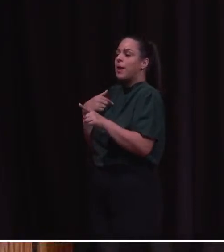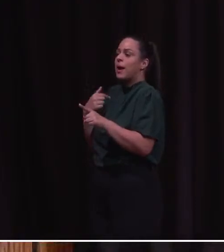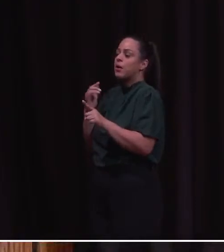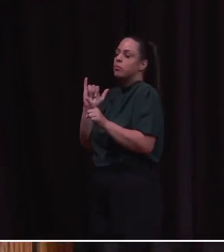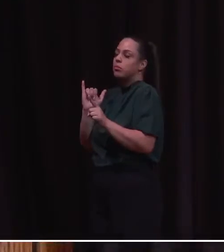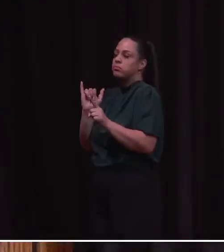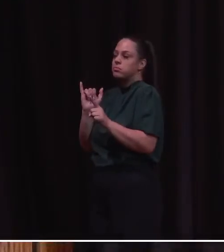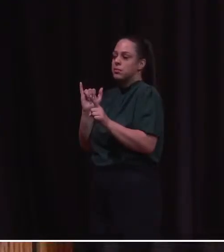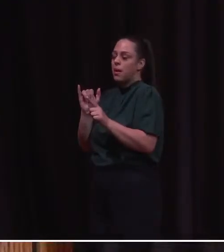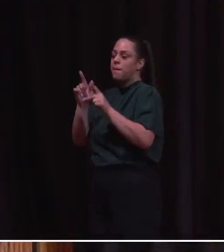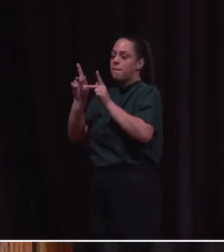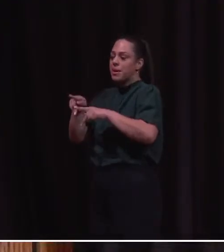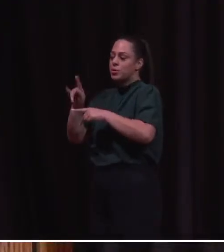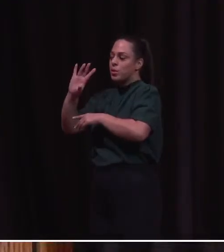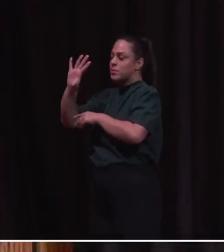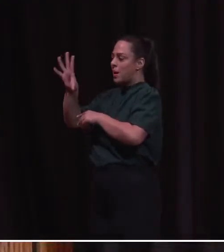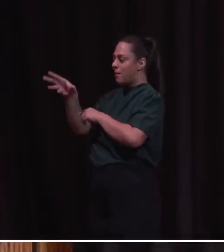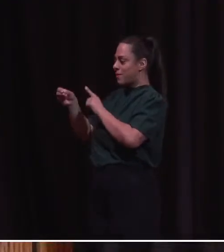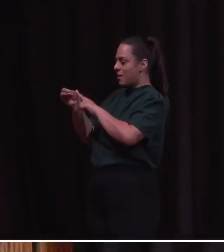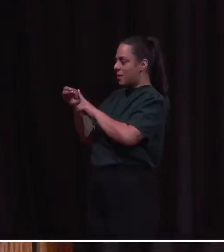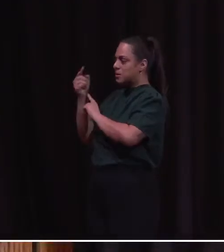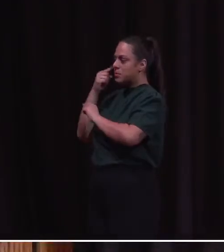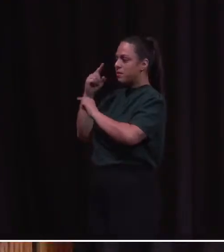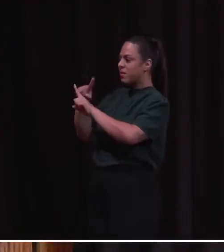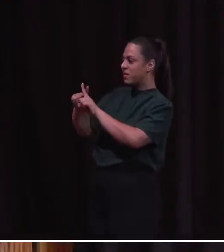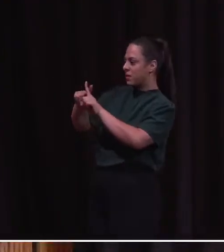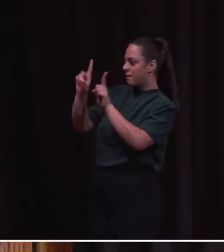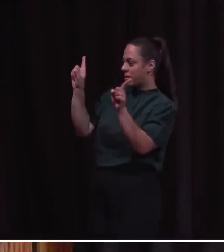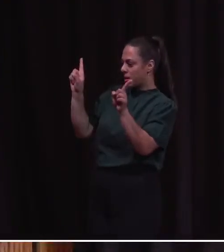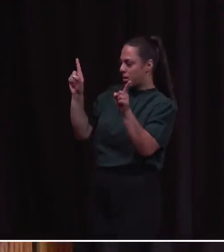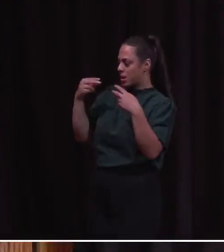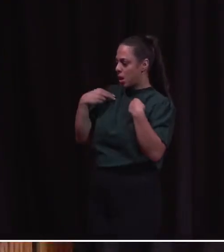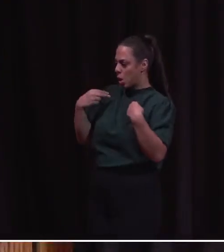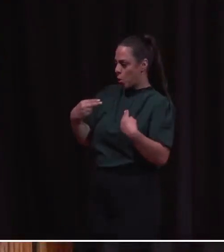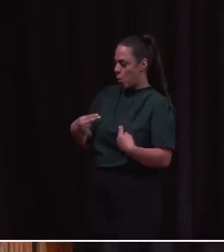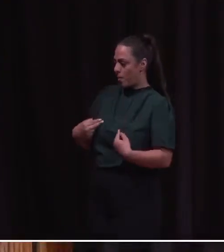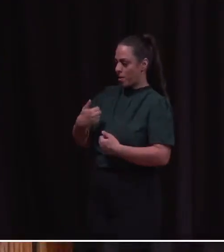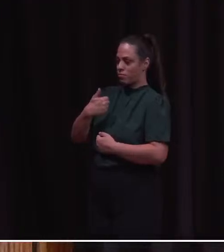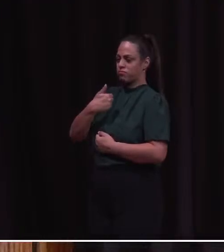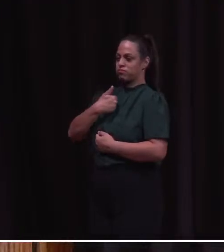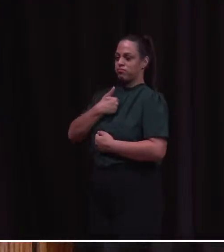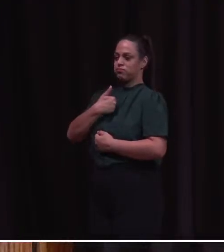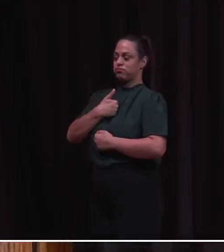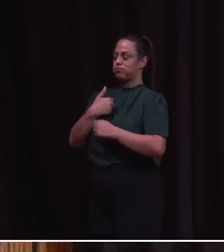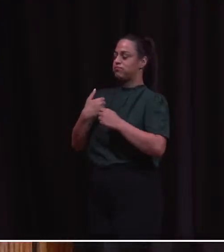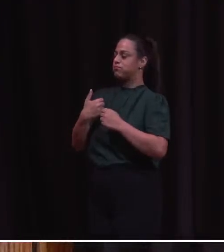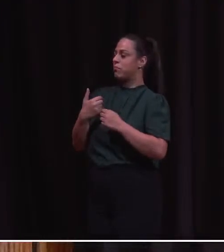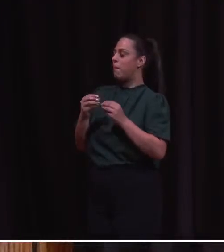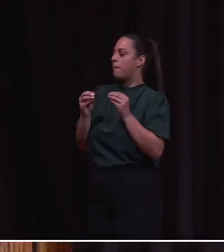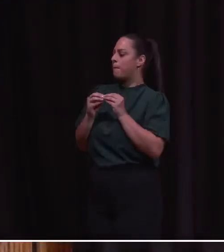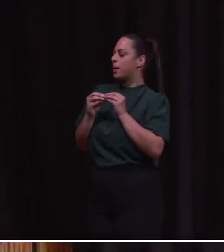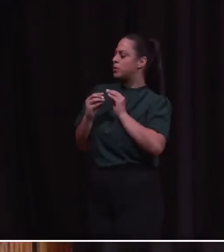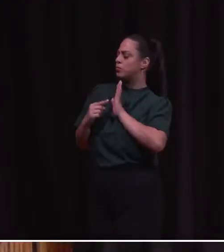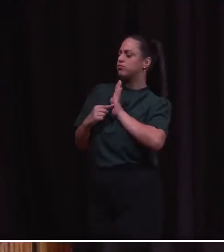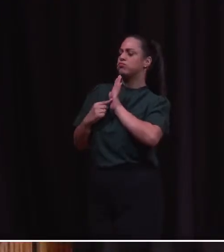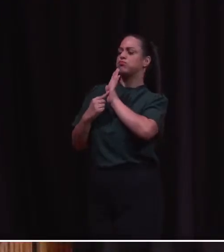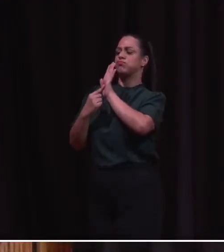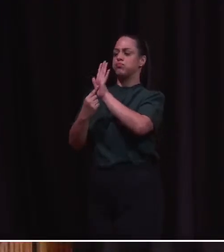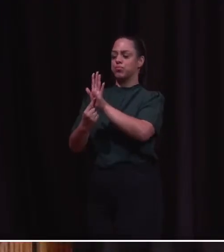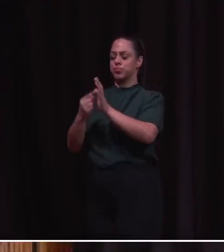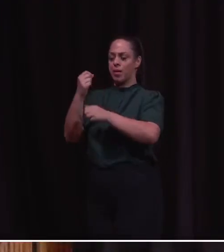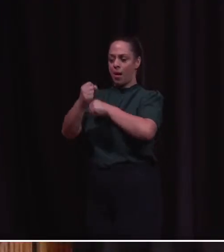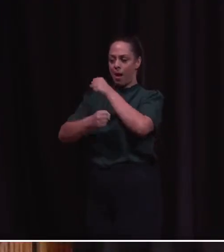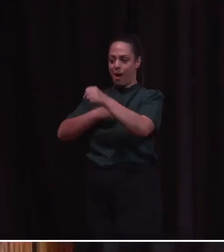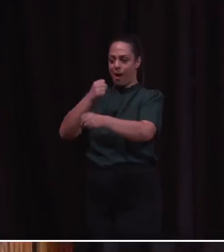their self-perception was also different from what they had been a few centuries earlier, because they had then been